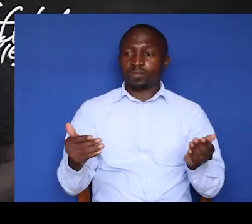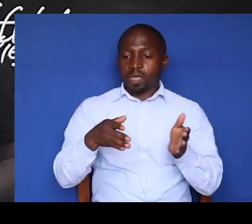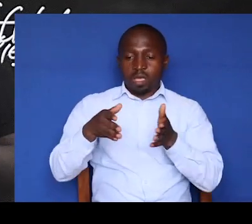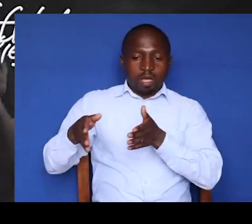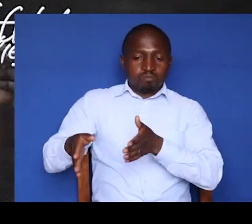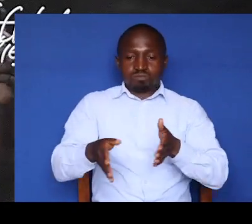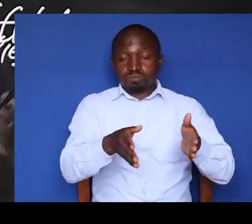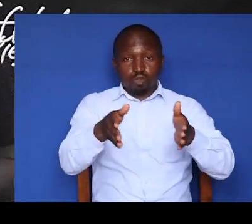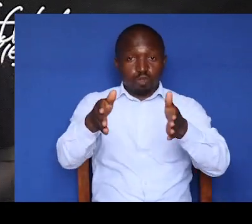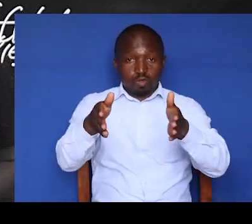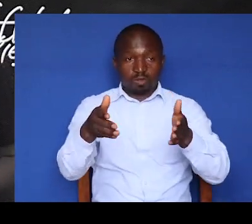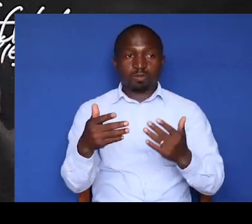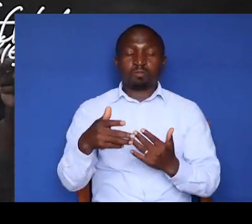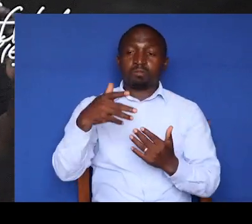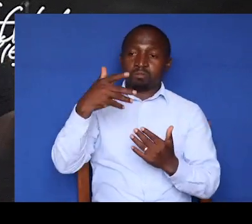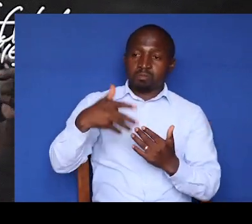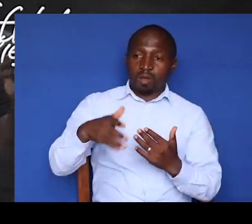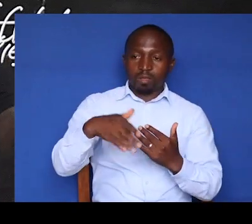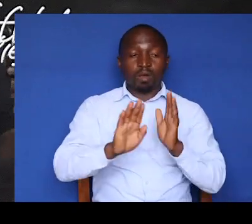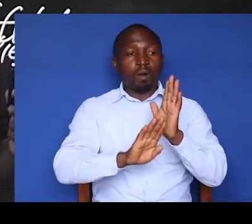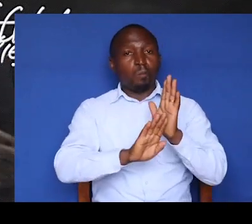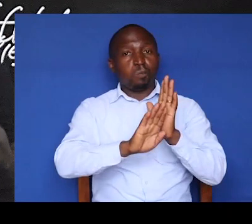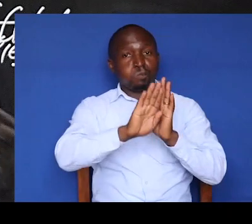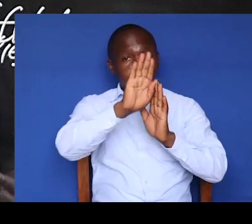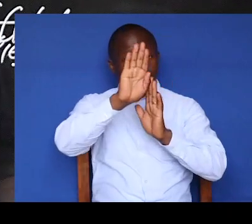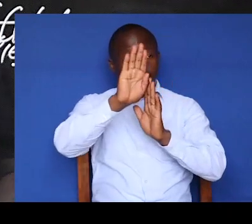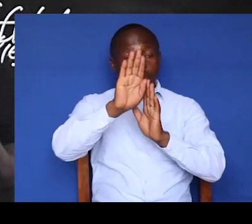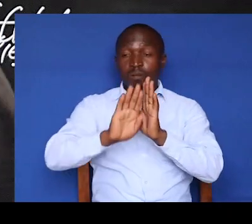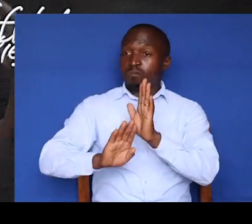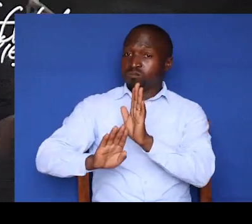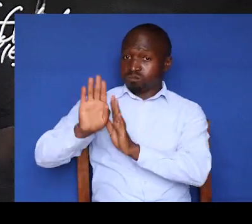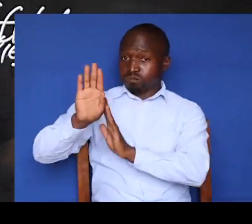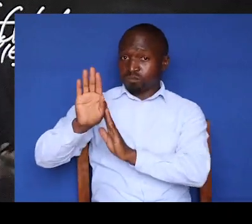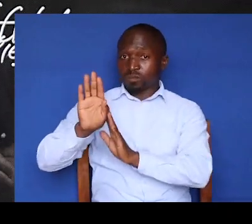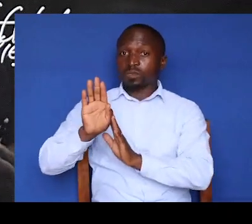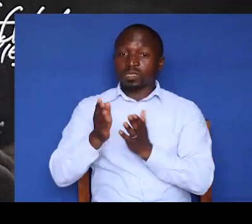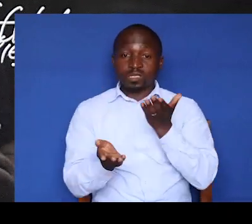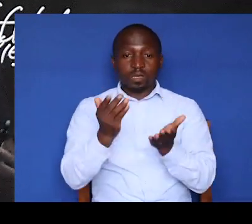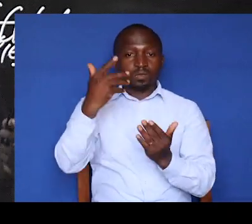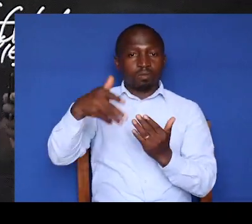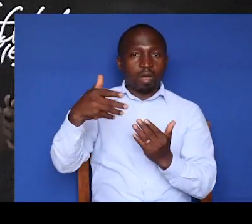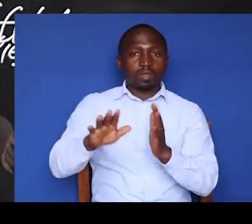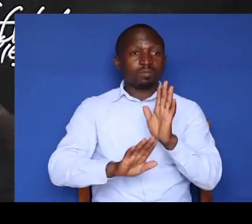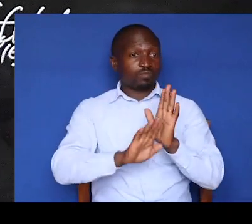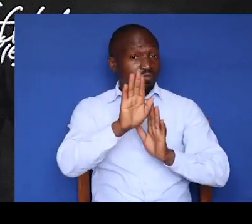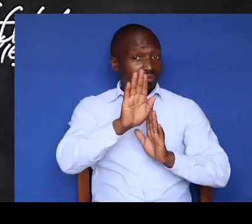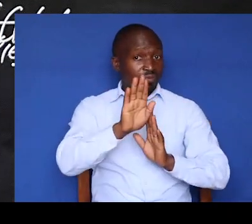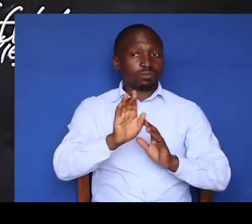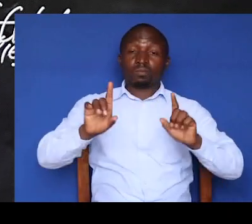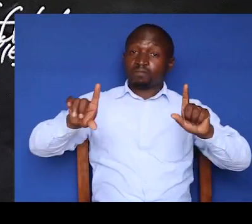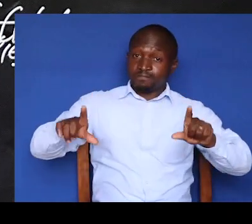river easily fluctuate high in terms of water volume. But